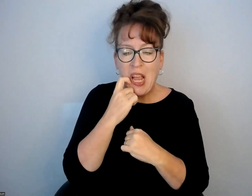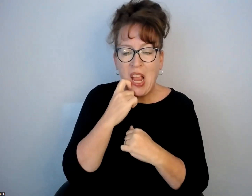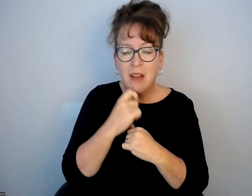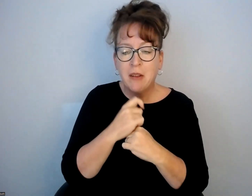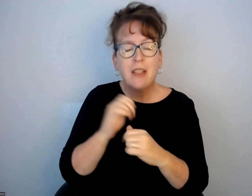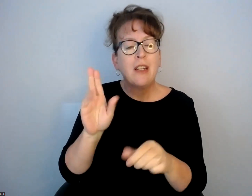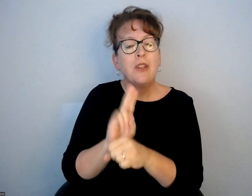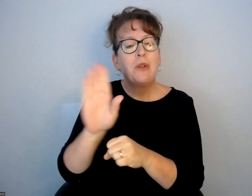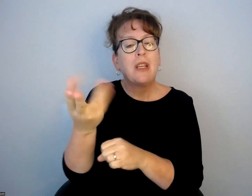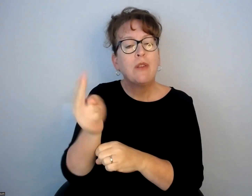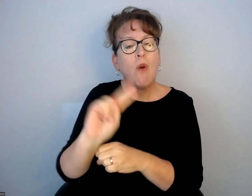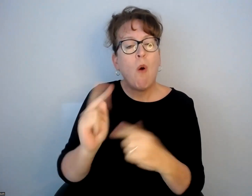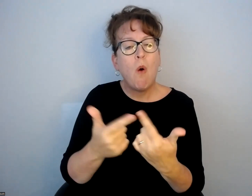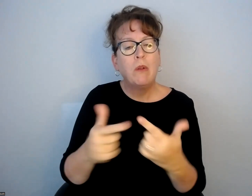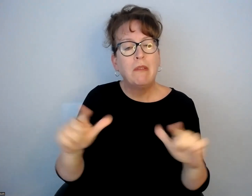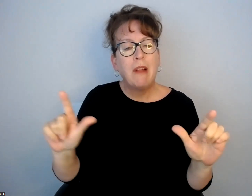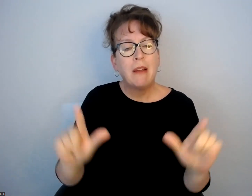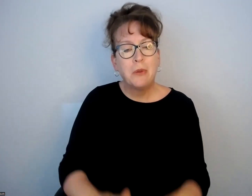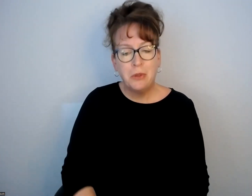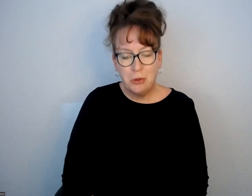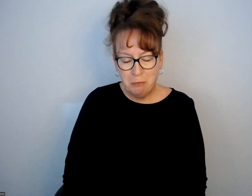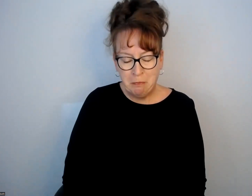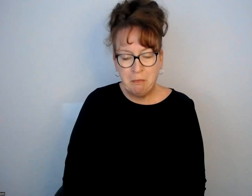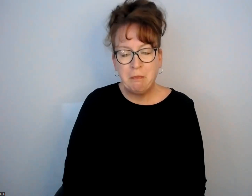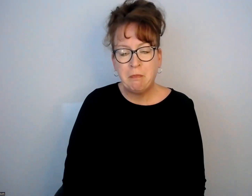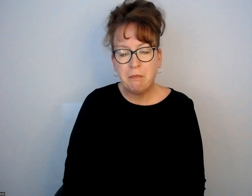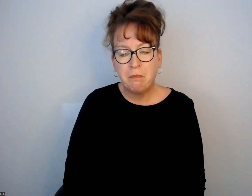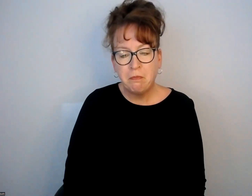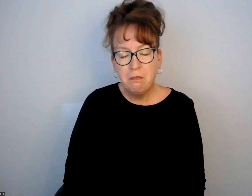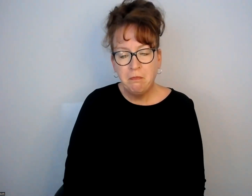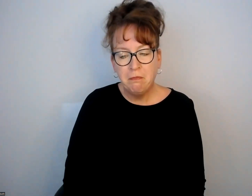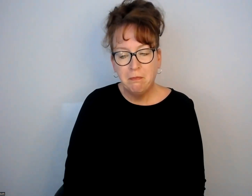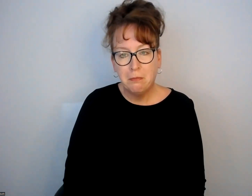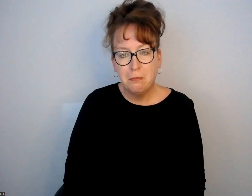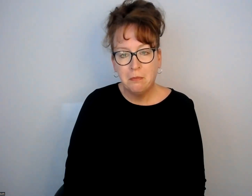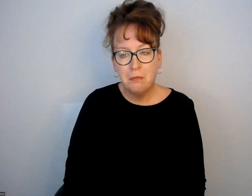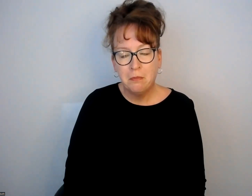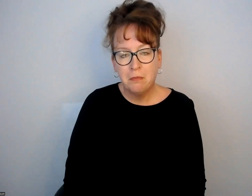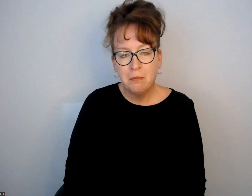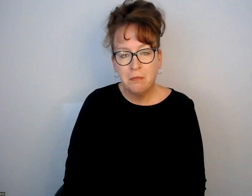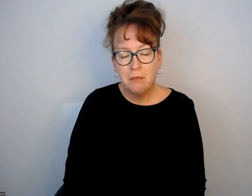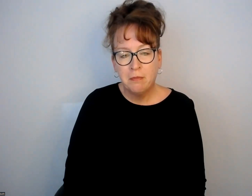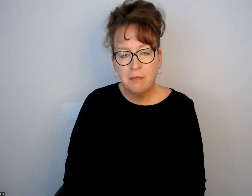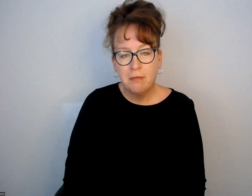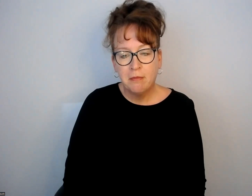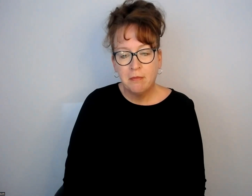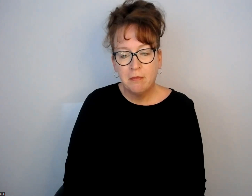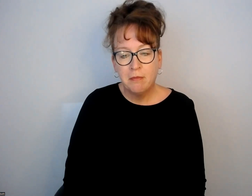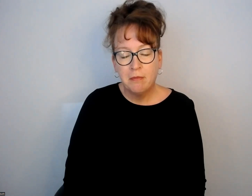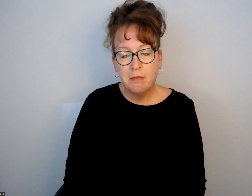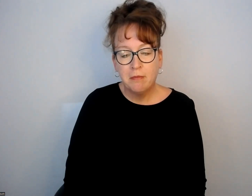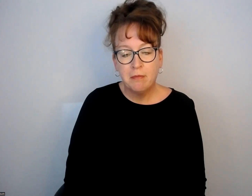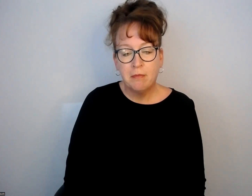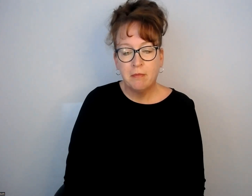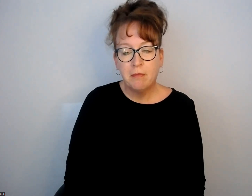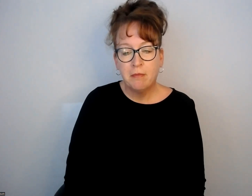niko nahachik, katabatanamu wachi wami kiakwasanish. Katabatanamu wachi kisak. Katabatanamu wachi